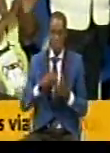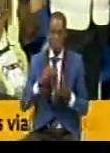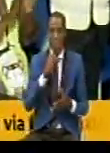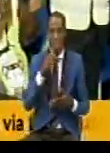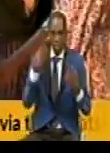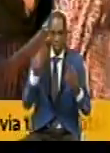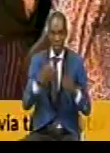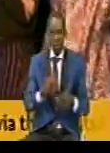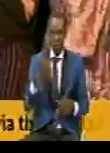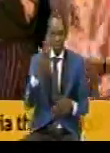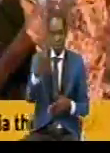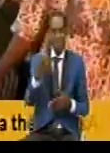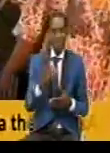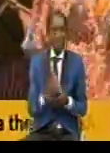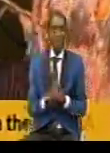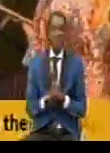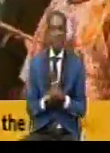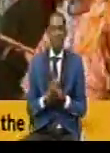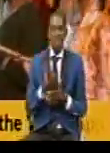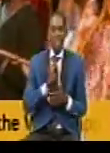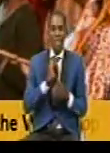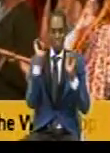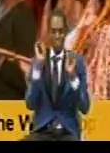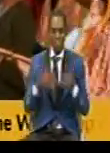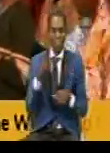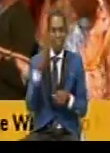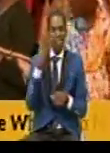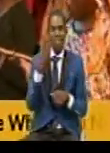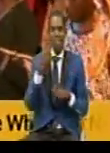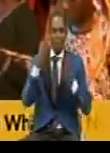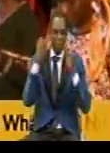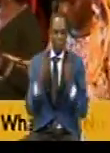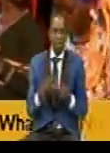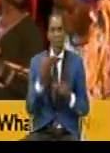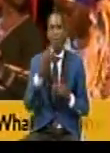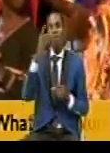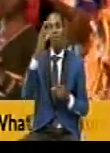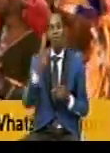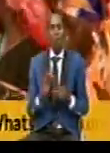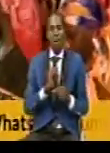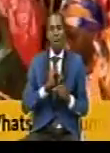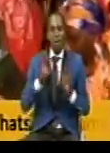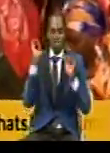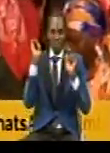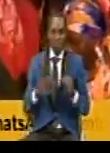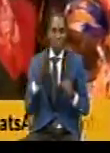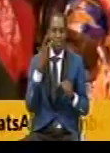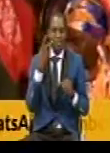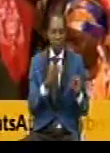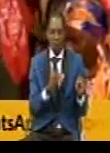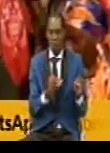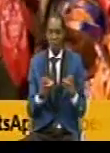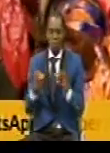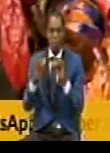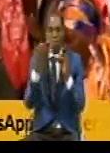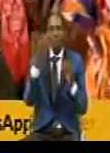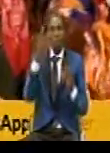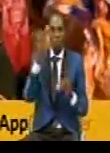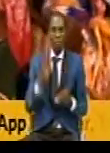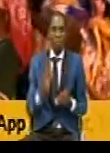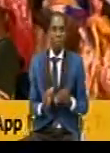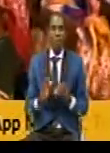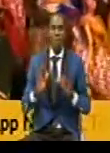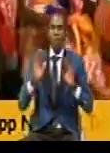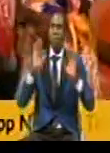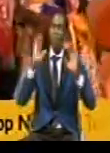Apart from this, can you see? Can you see? I can see the power of God.